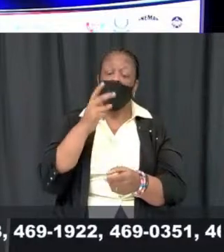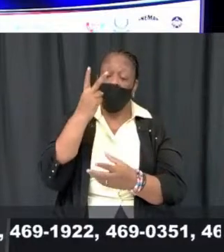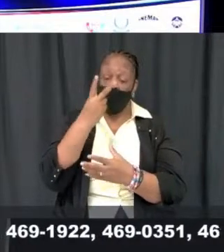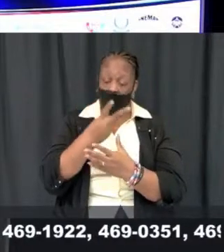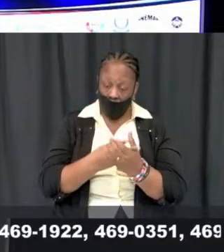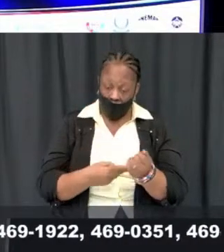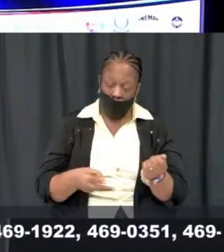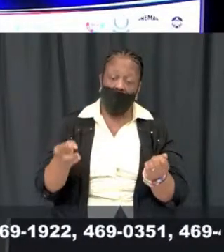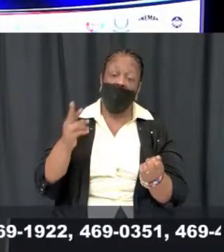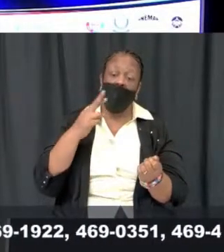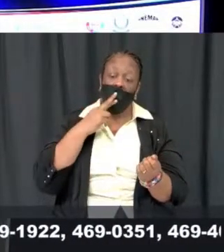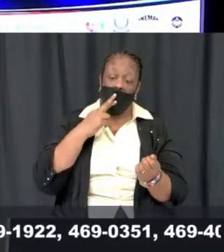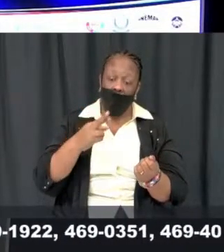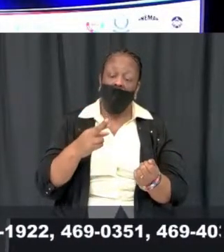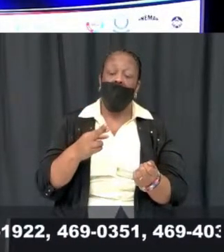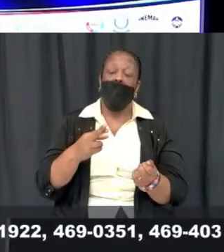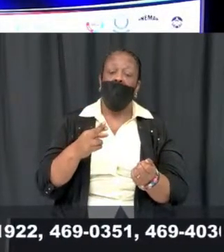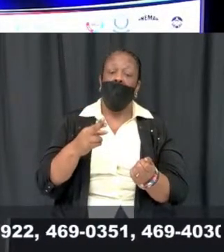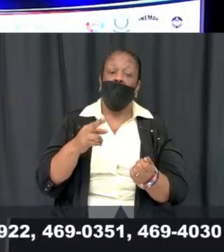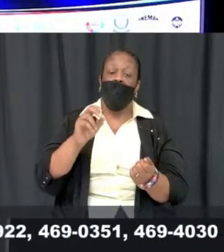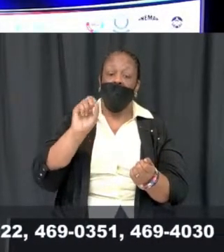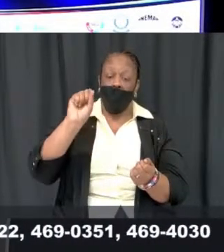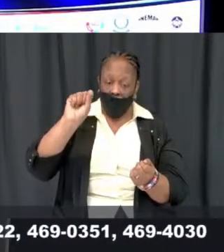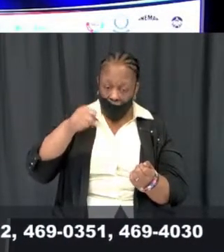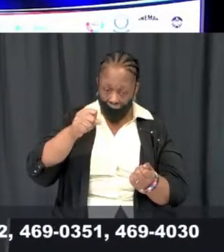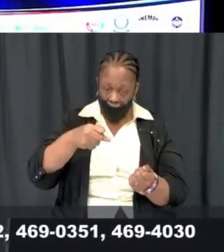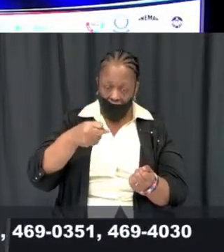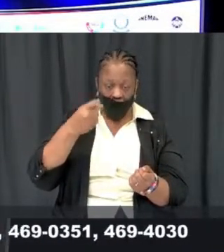its emergency use listing procedure.